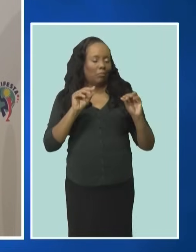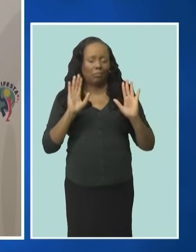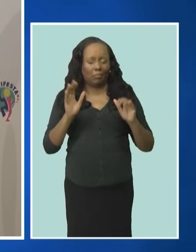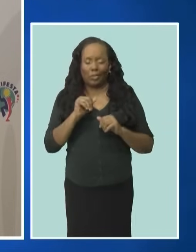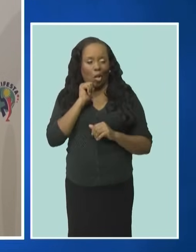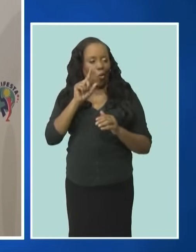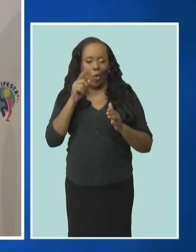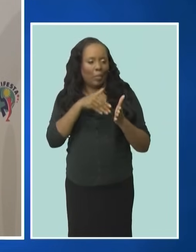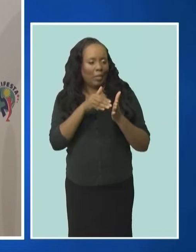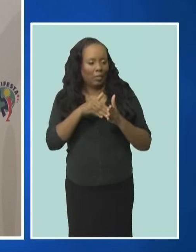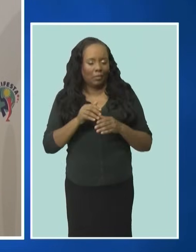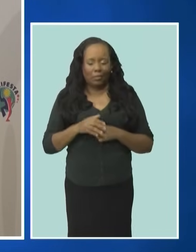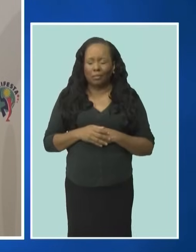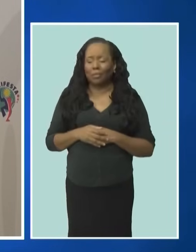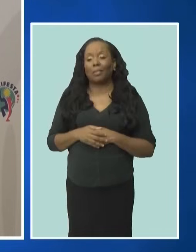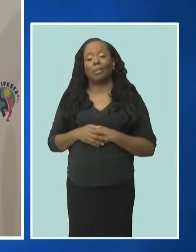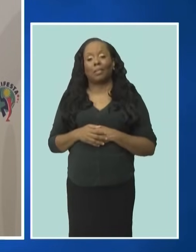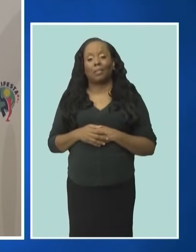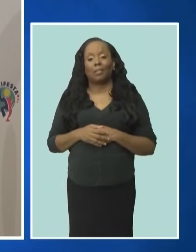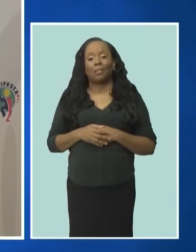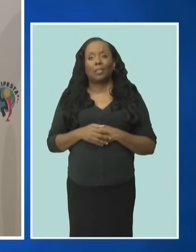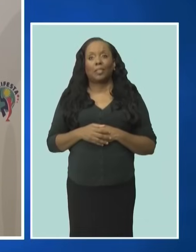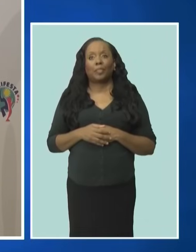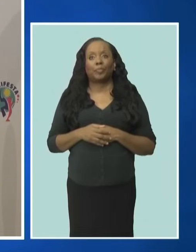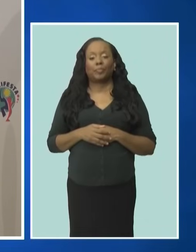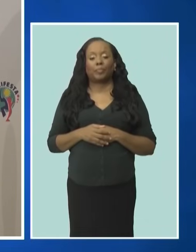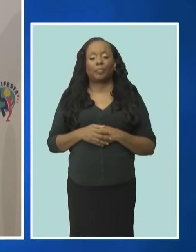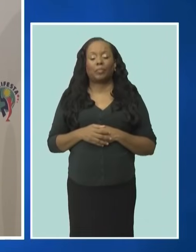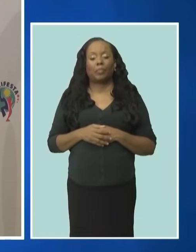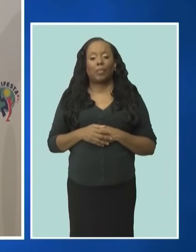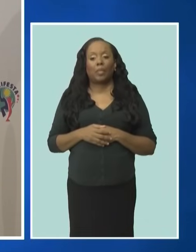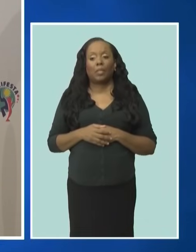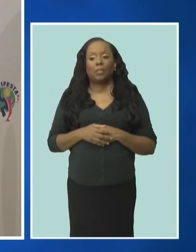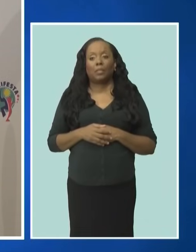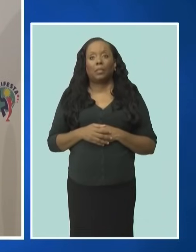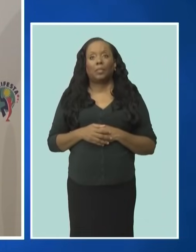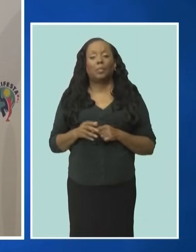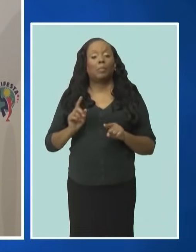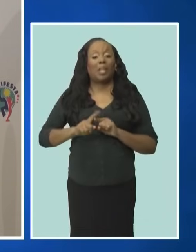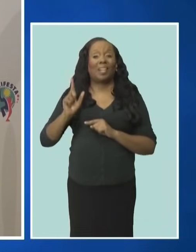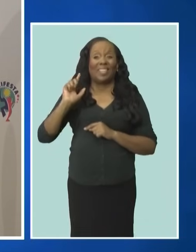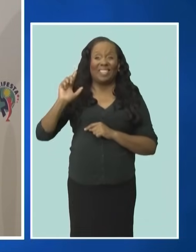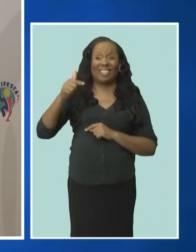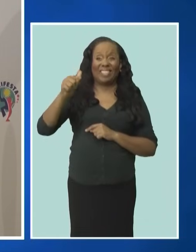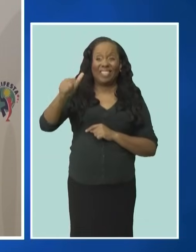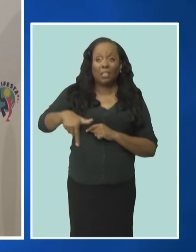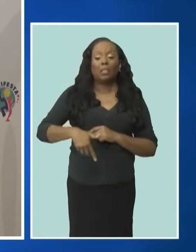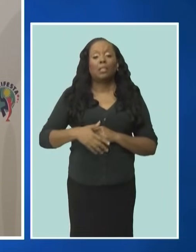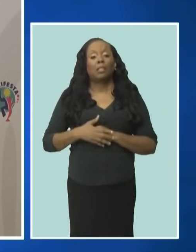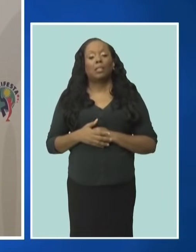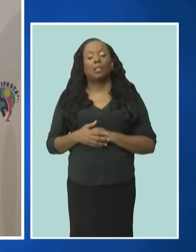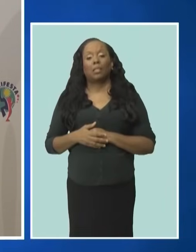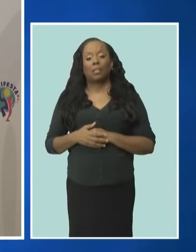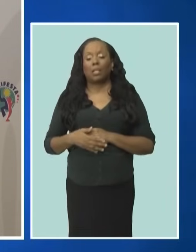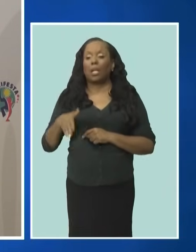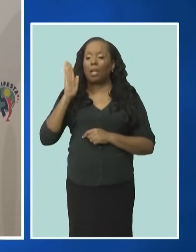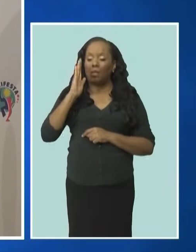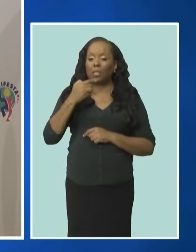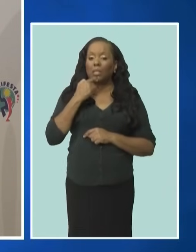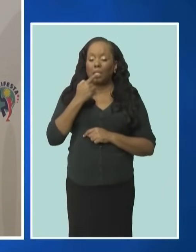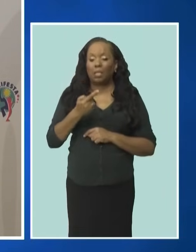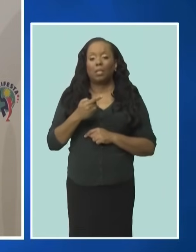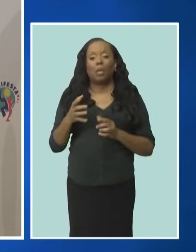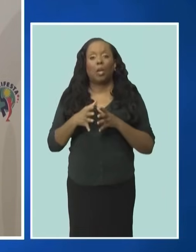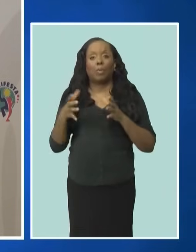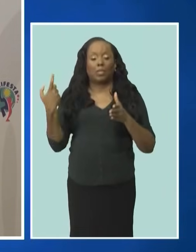But I'm also committing to you to giving you the story a bit later in the festival. When I can tell you how much it costs,